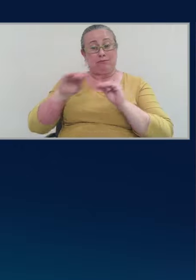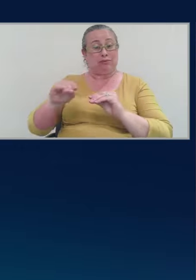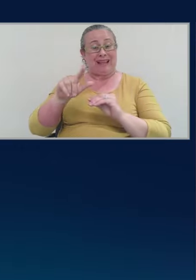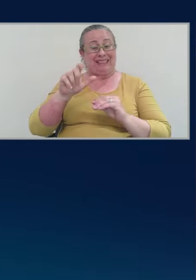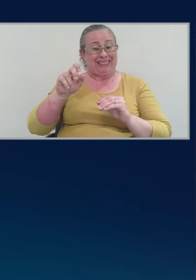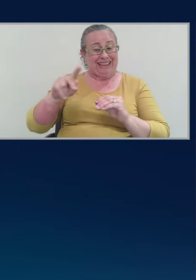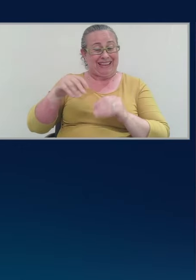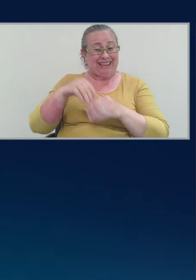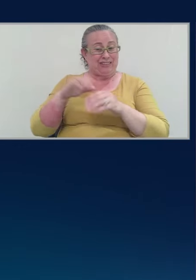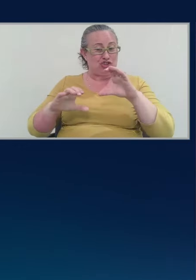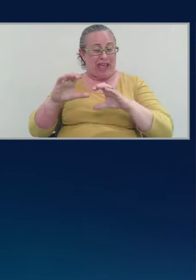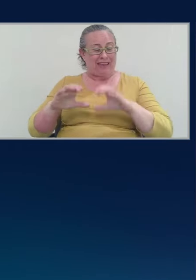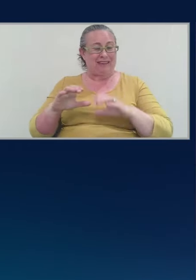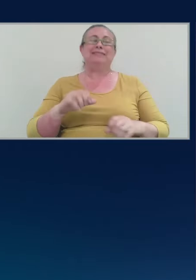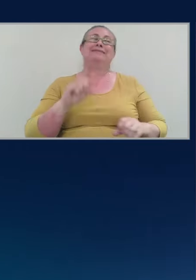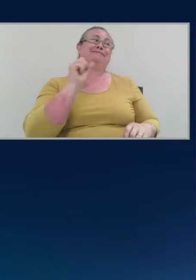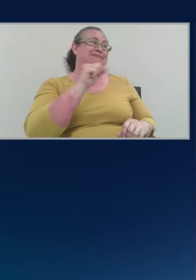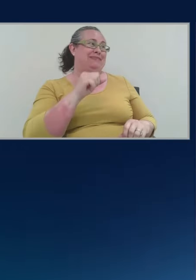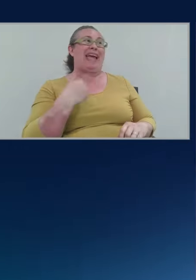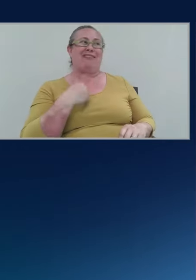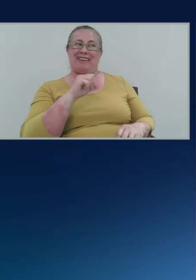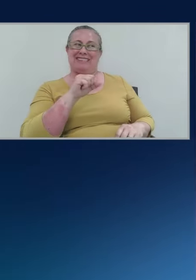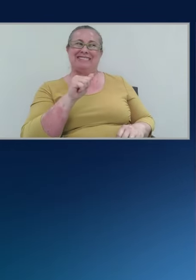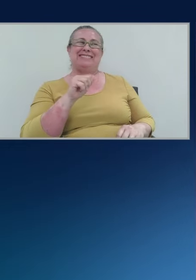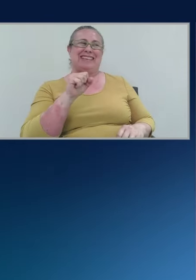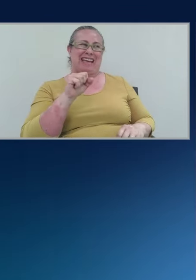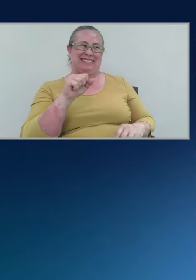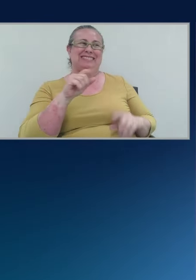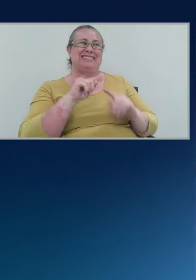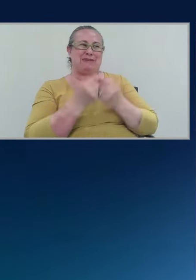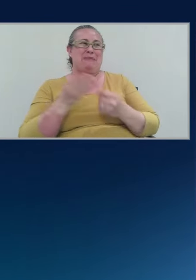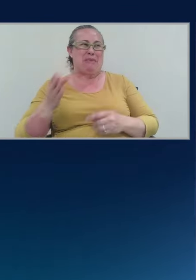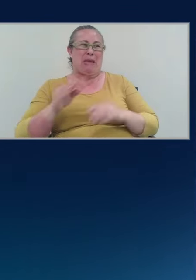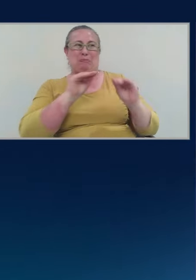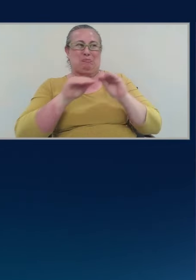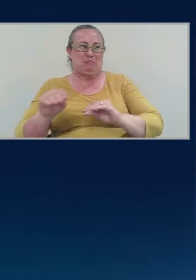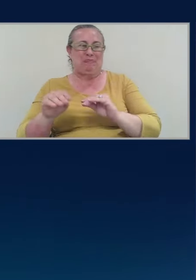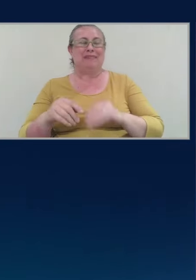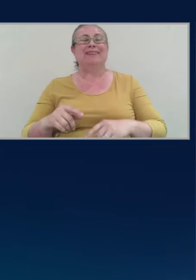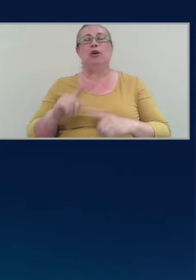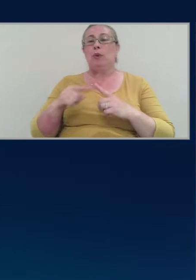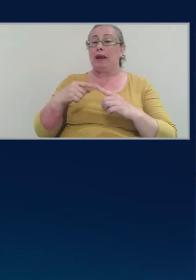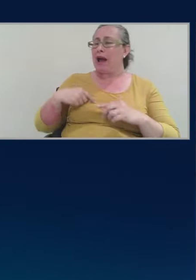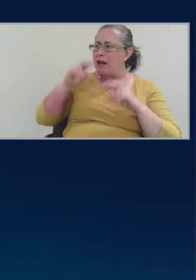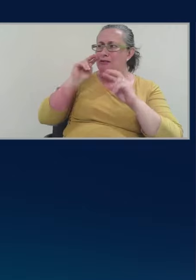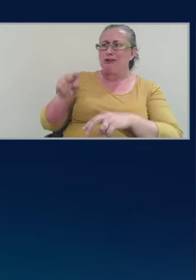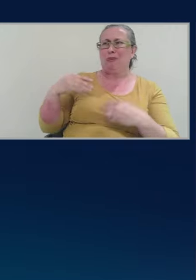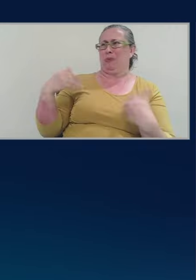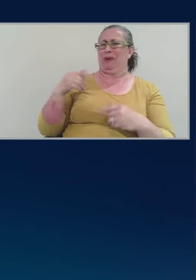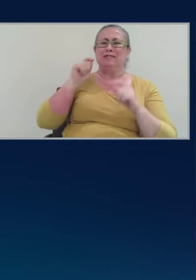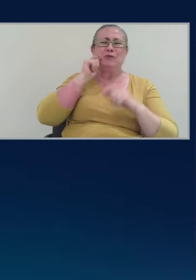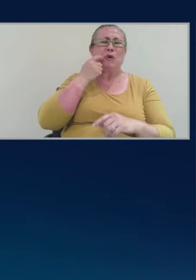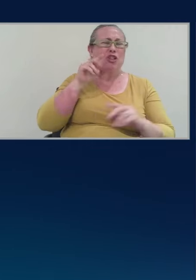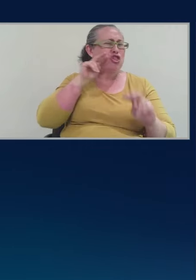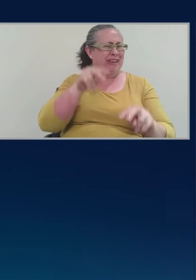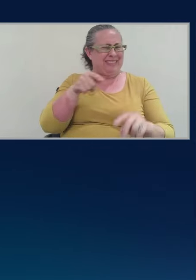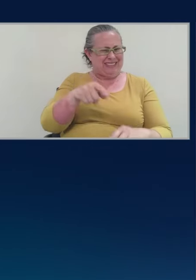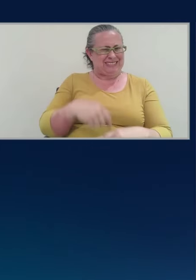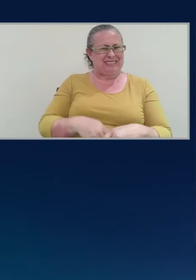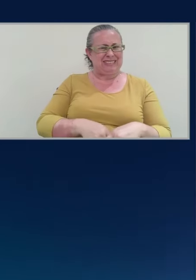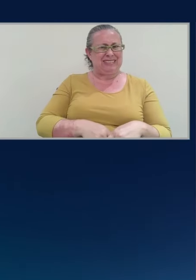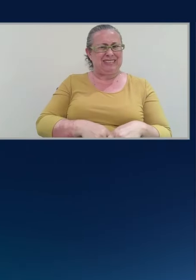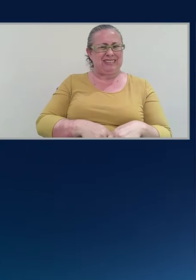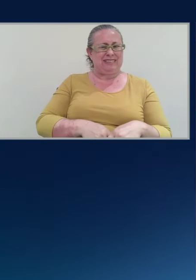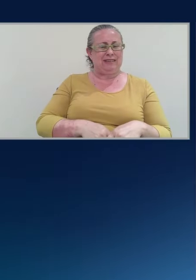moderators. they're in there. We have our SaaS team in there, and they're going. And when I see here, it's really cool. Like, look at this, Jasmine. Boost your